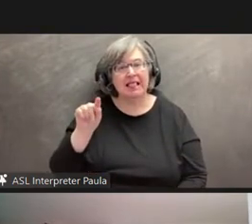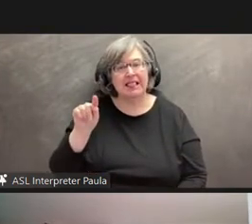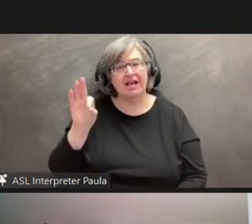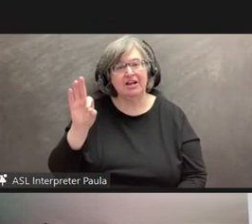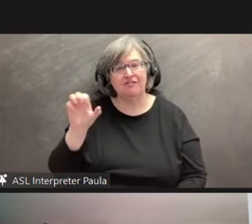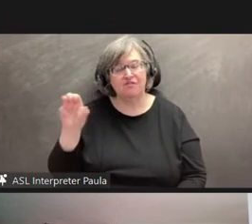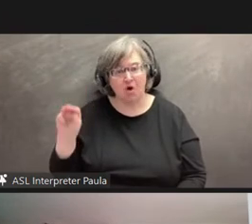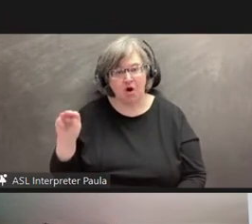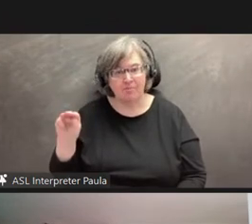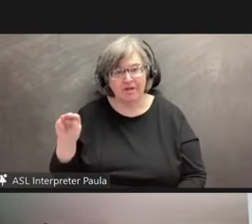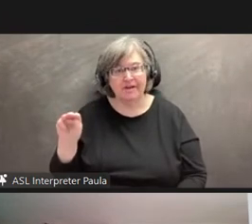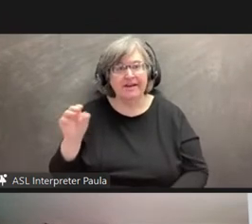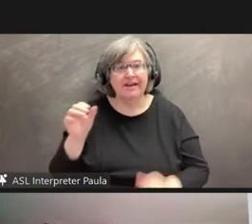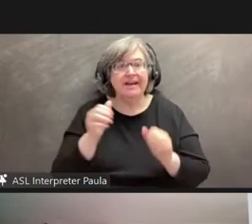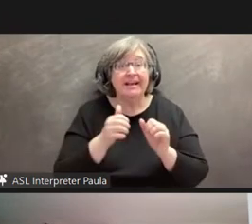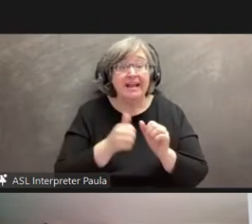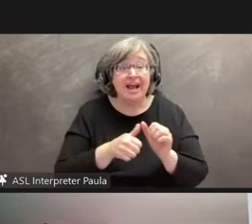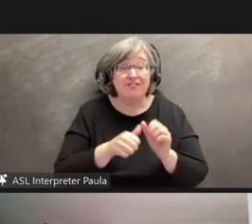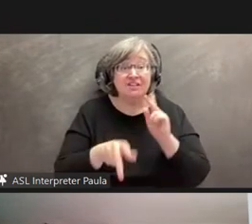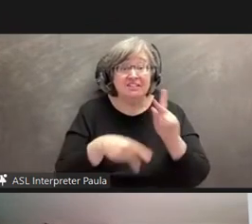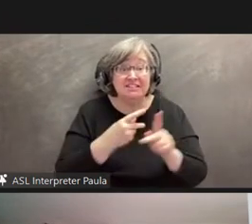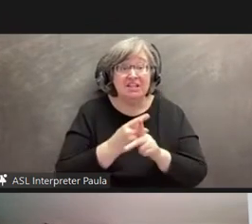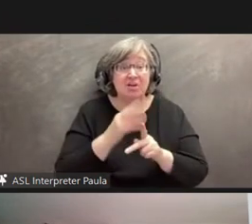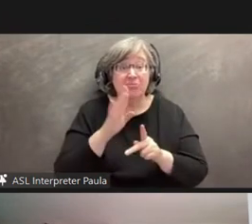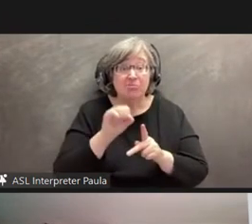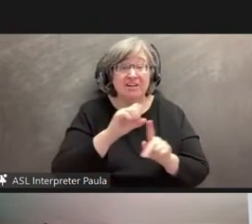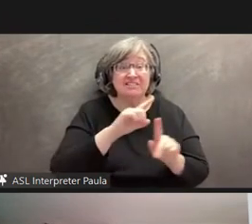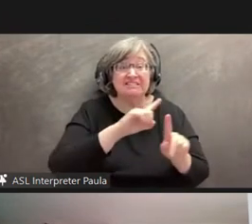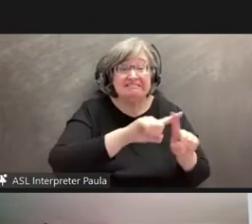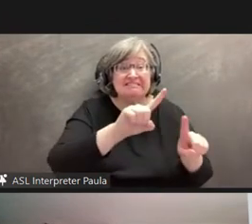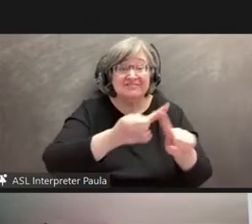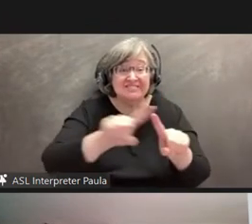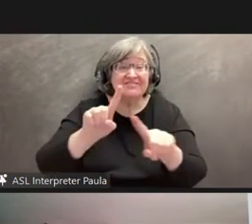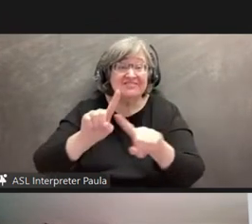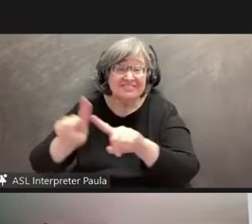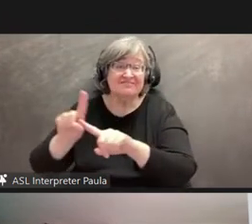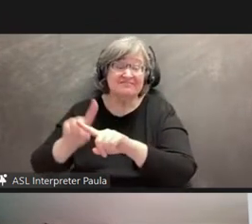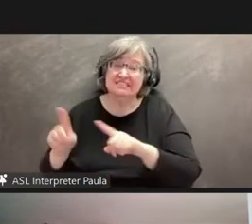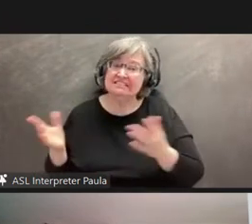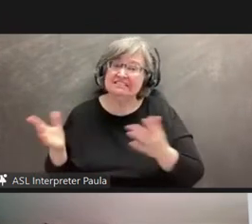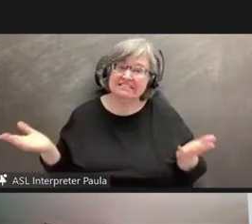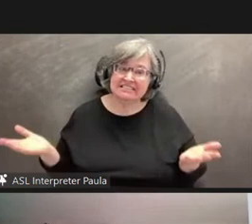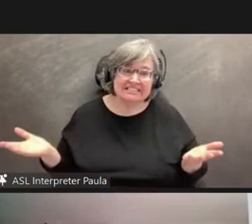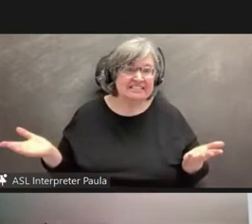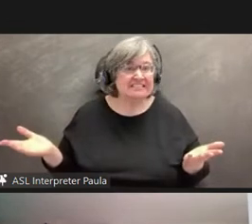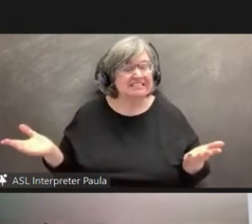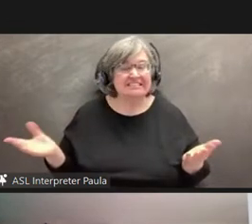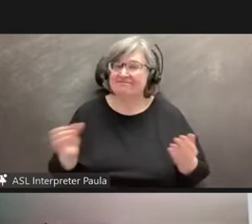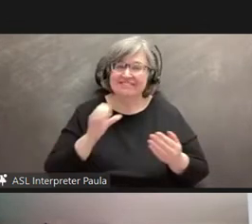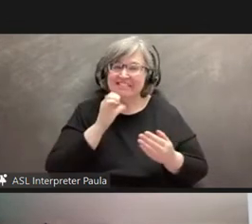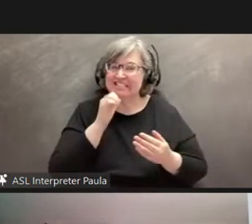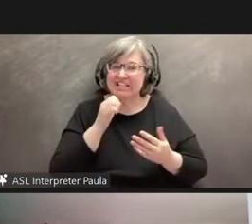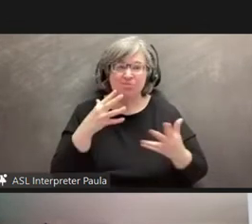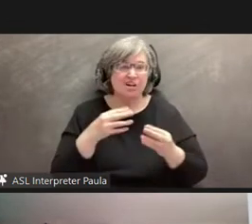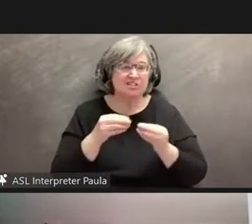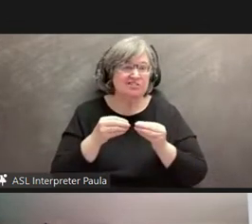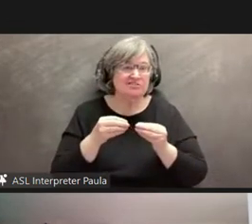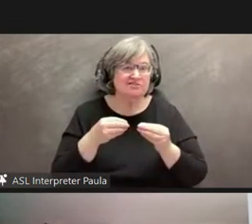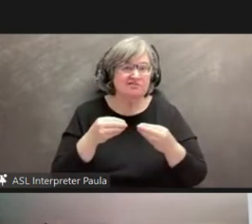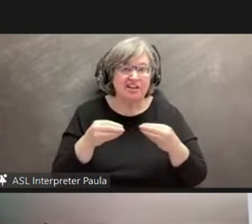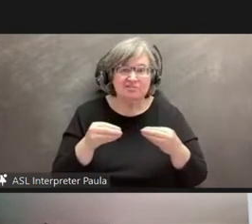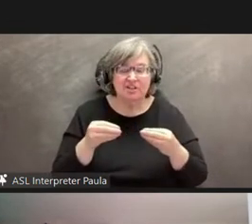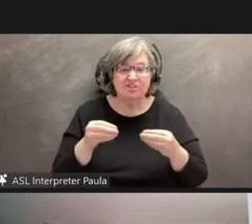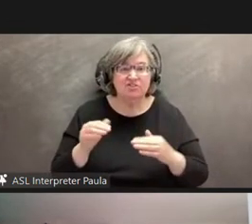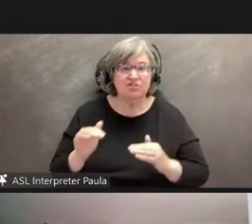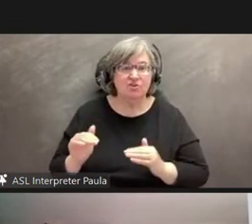different on almost every series of buses. So there's not a lot we can do to adjust the height